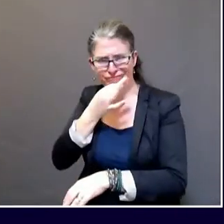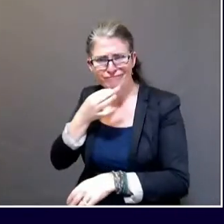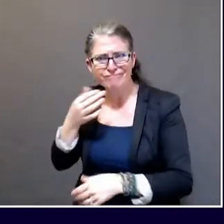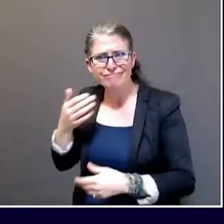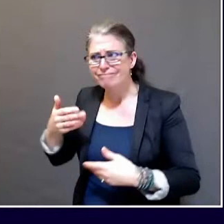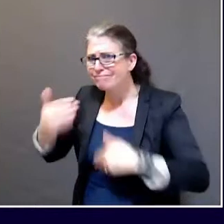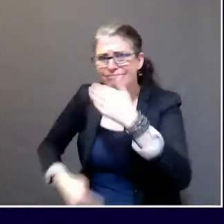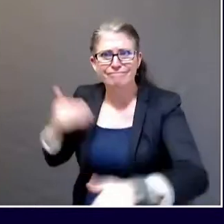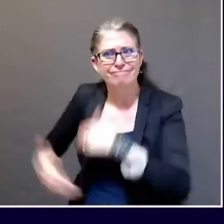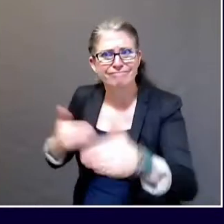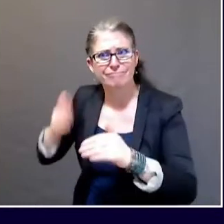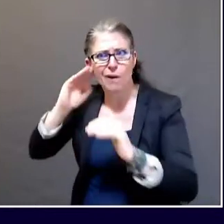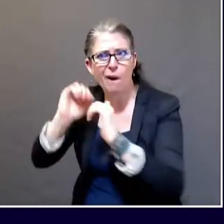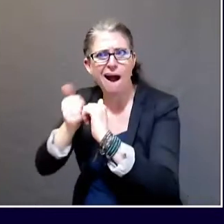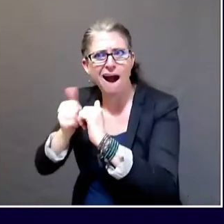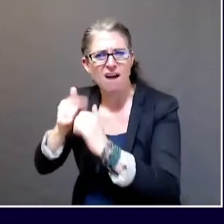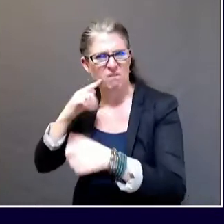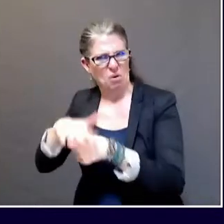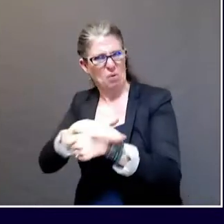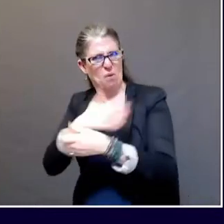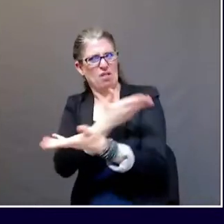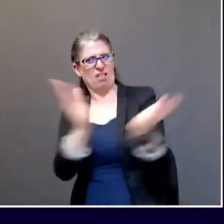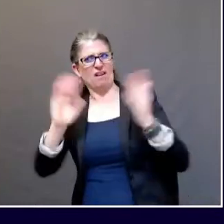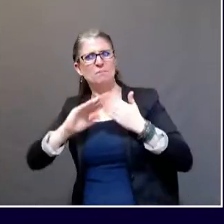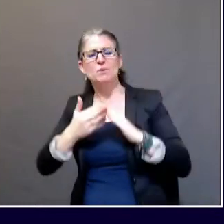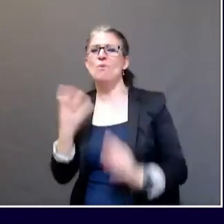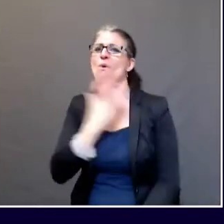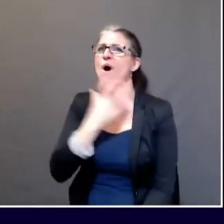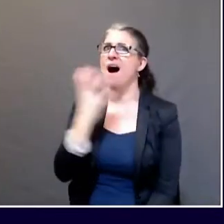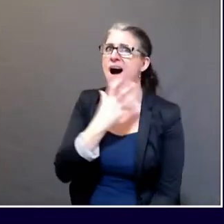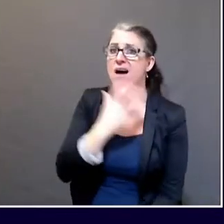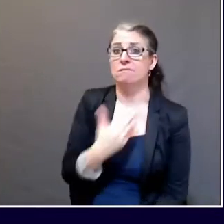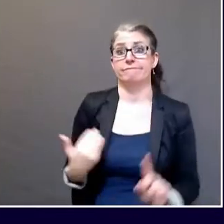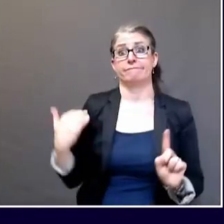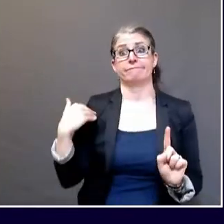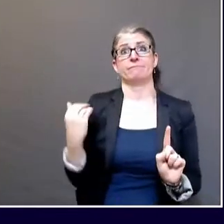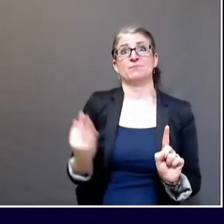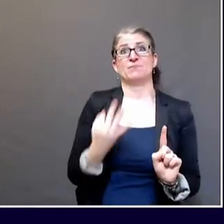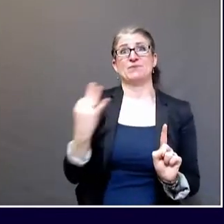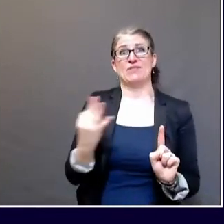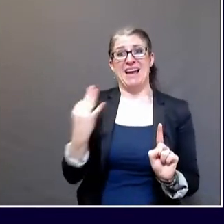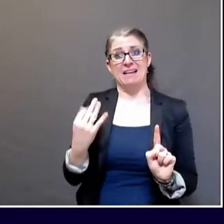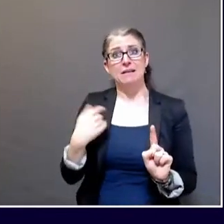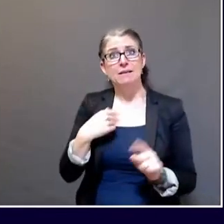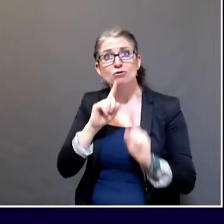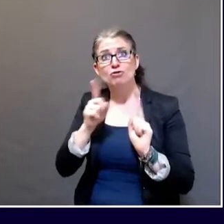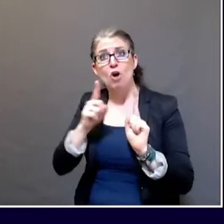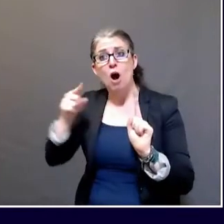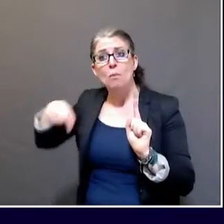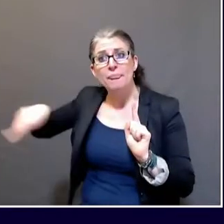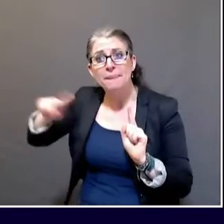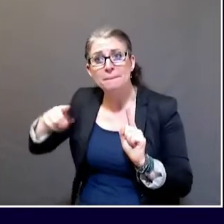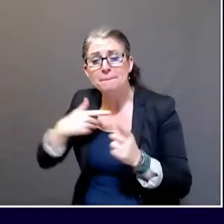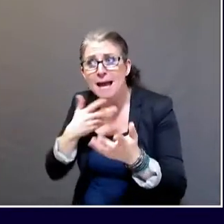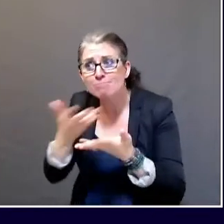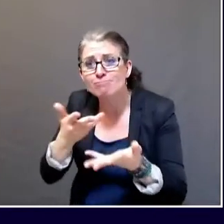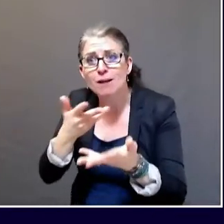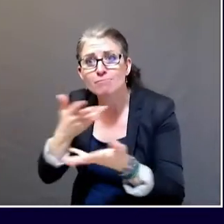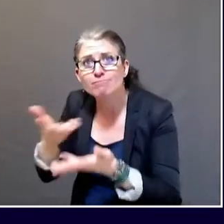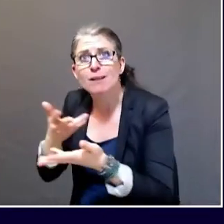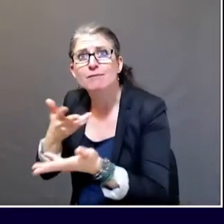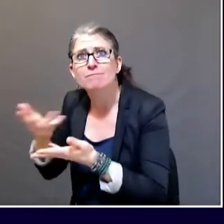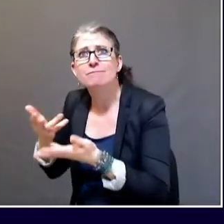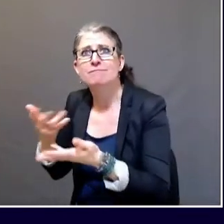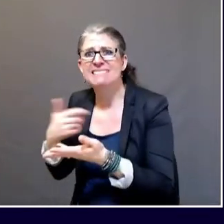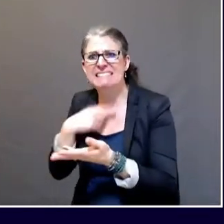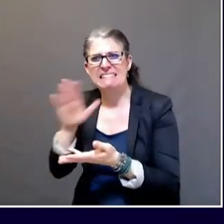with some independent pharmacists to thank them for their partnership and encourage them to stick with us as we move into the next phase. Thanks,